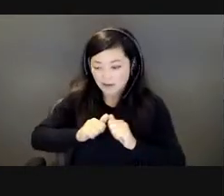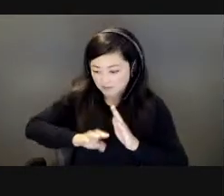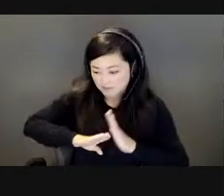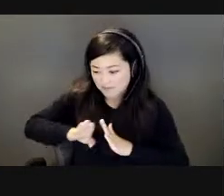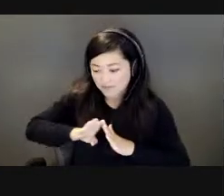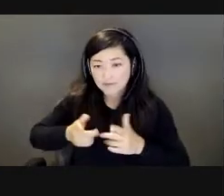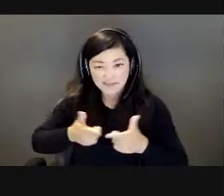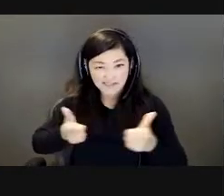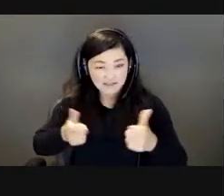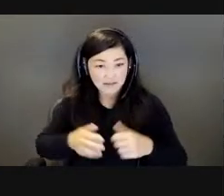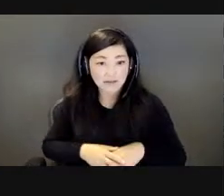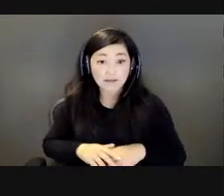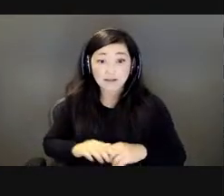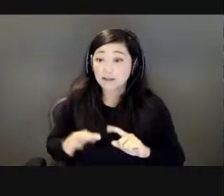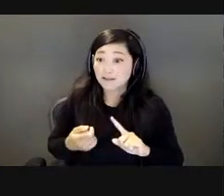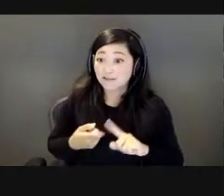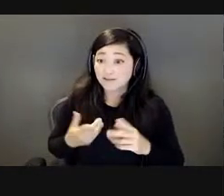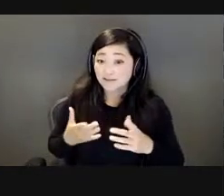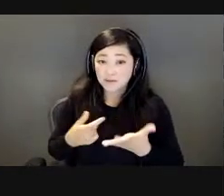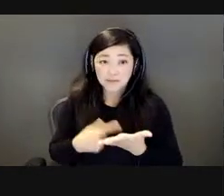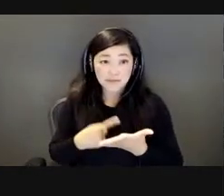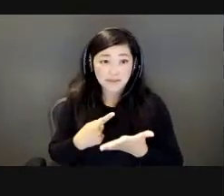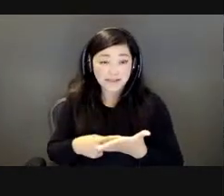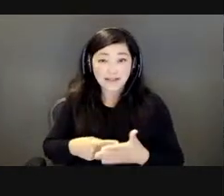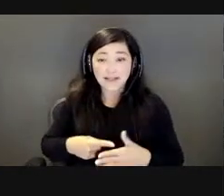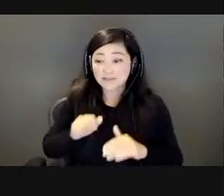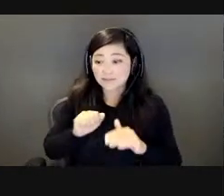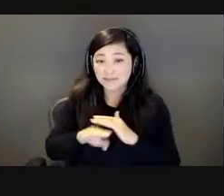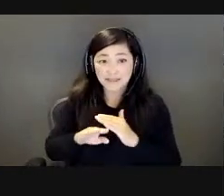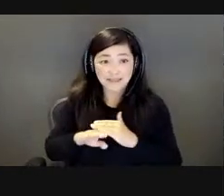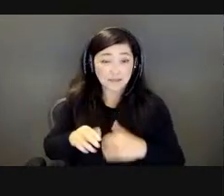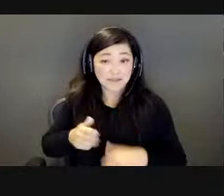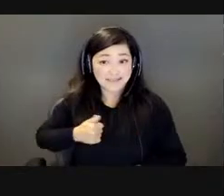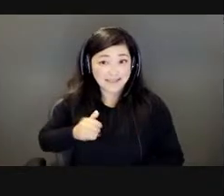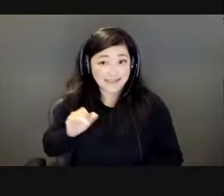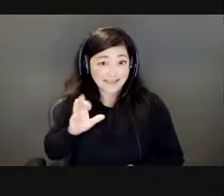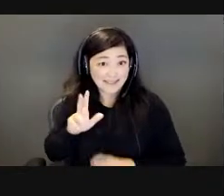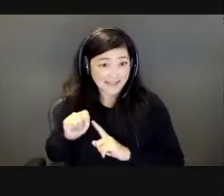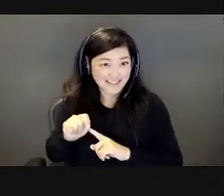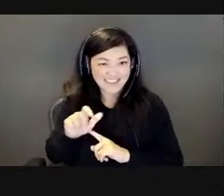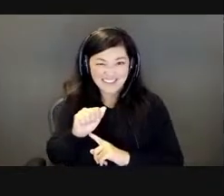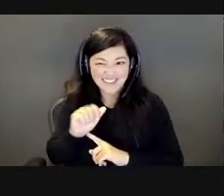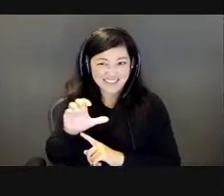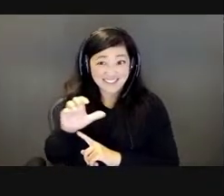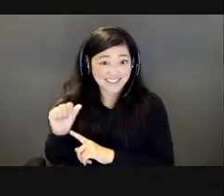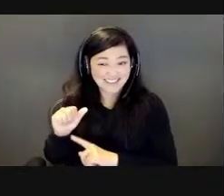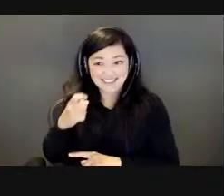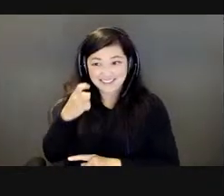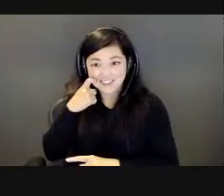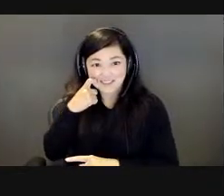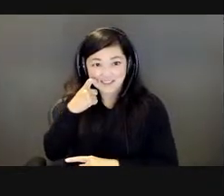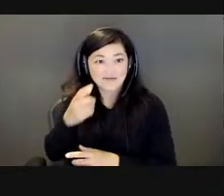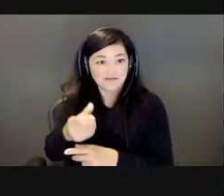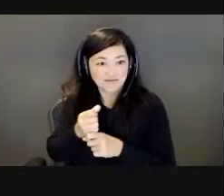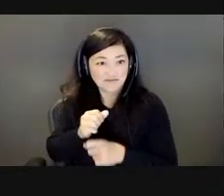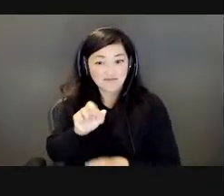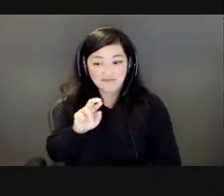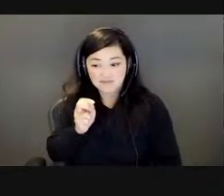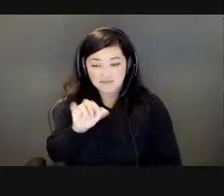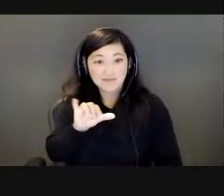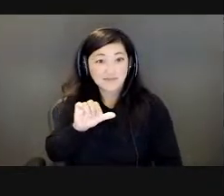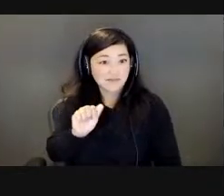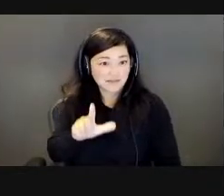the Accessible Canada Act. As most of you probably know, it received royal assent on June